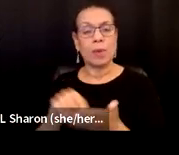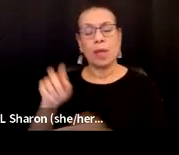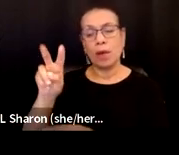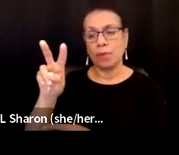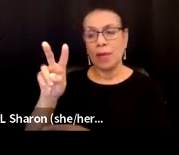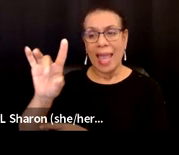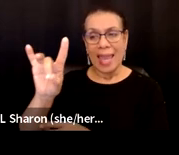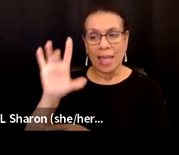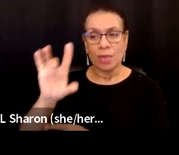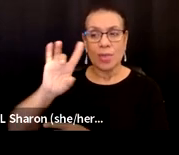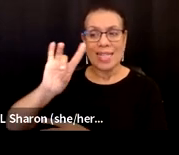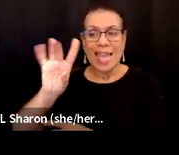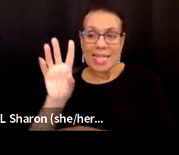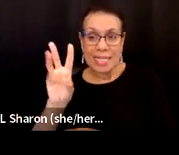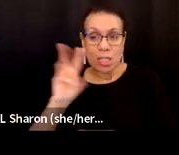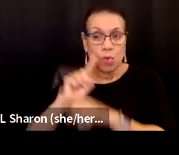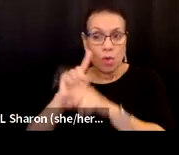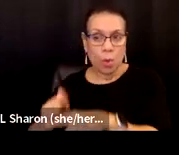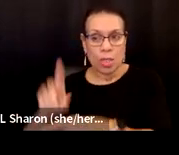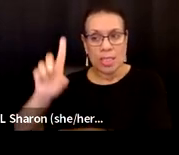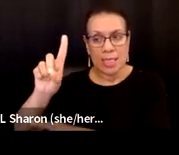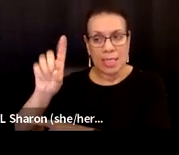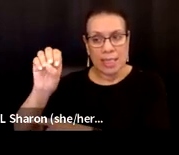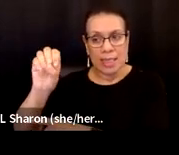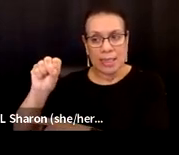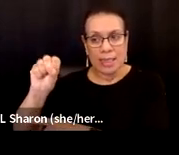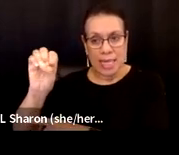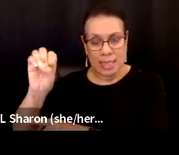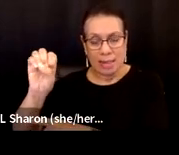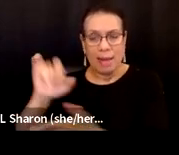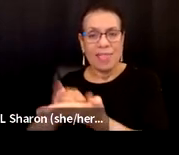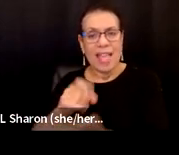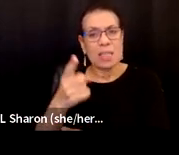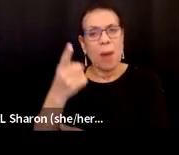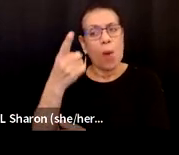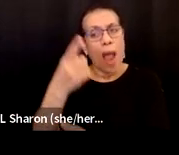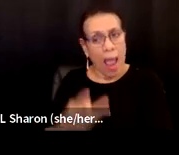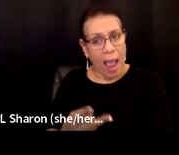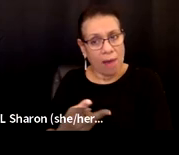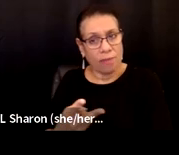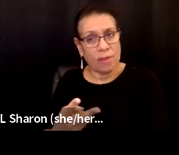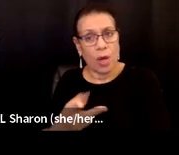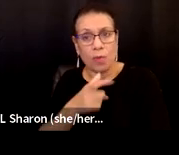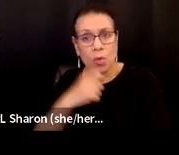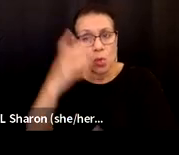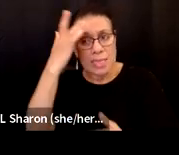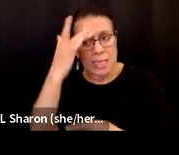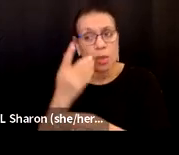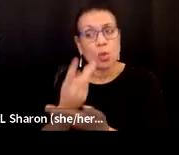covid cases to deci which is approximately half the number of cases that were reported two weeks ago